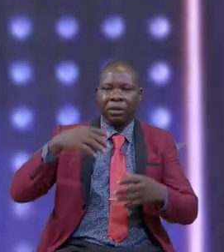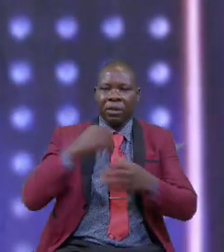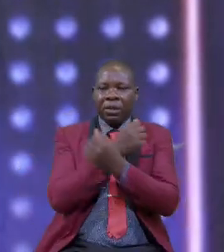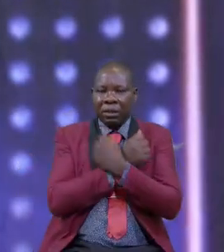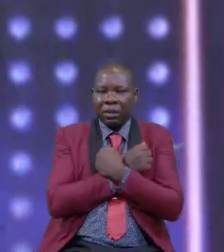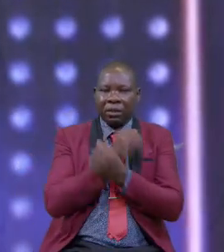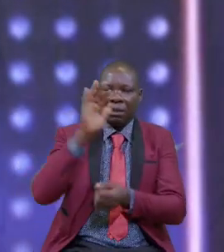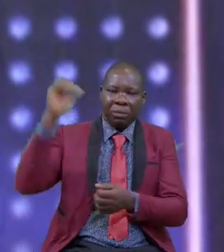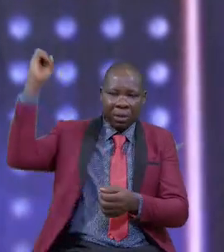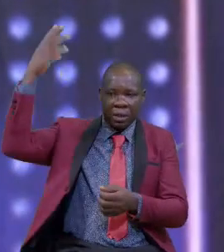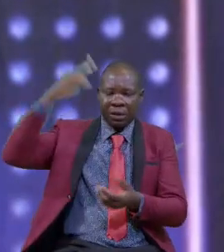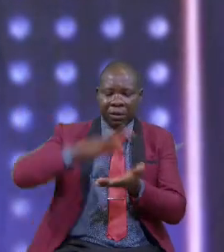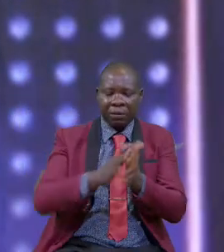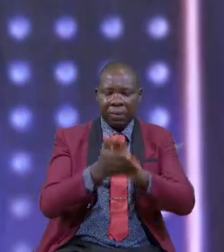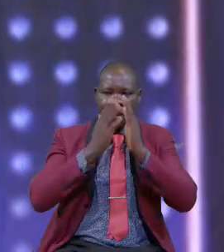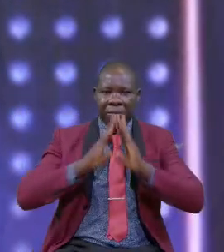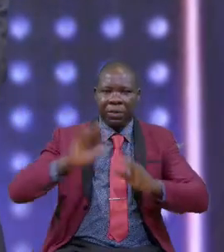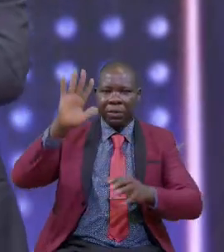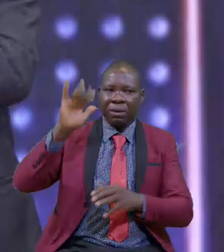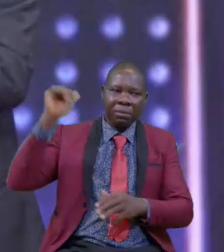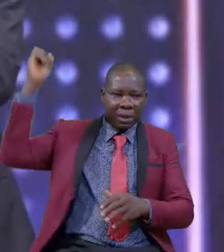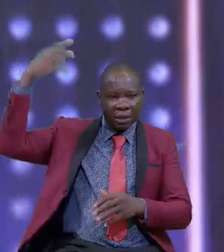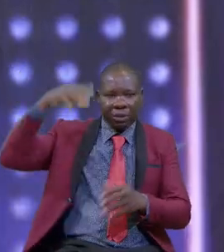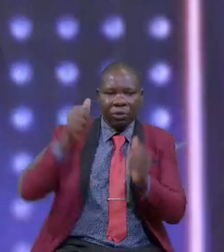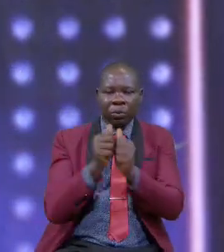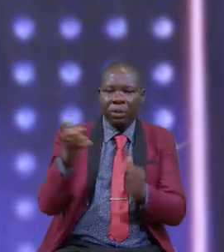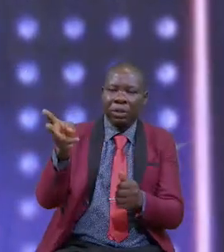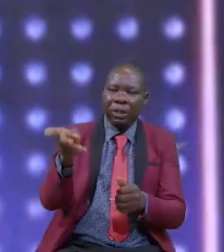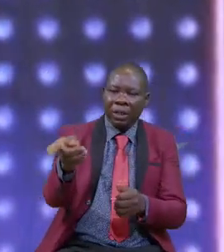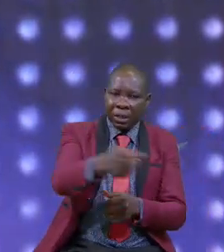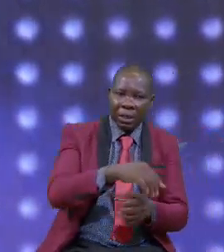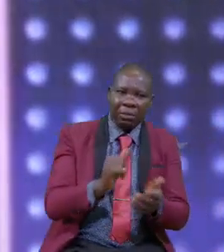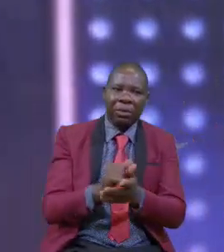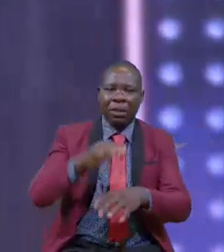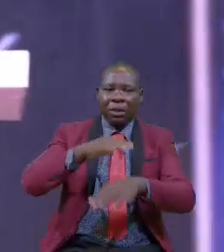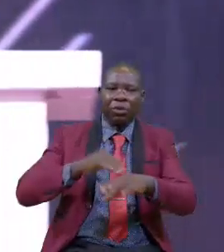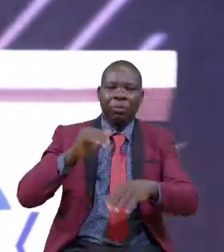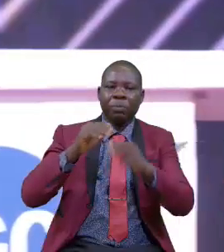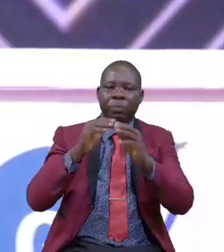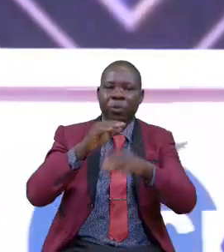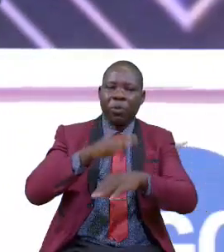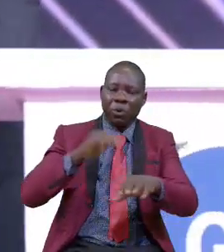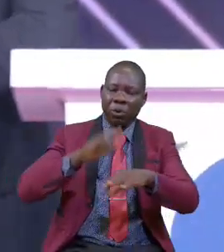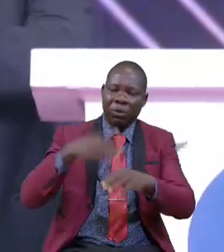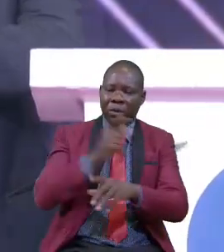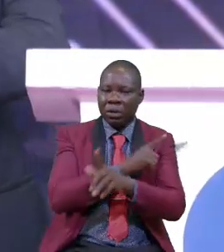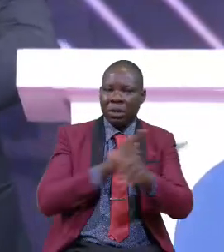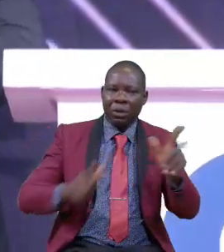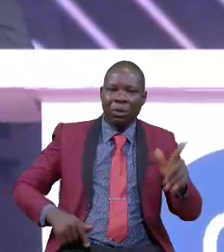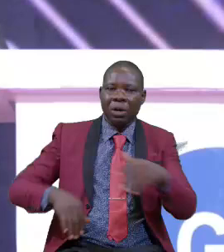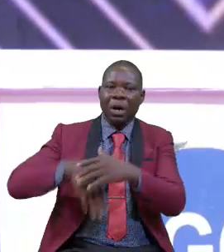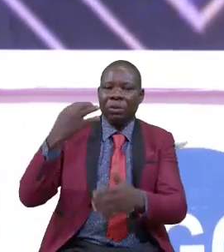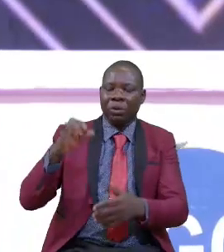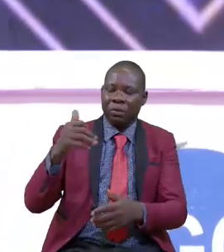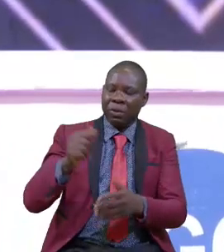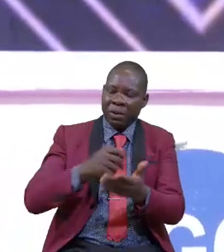on the Lord out of a pure heart. Out of a pure heart, he will